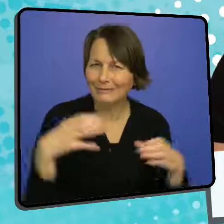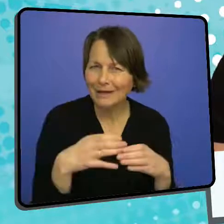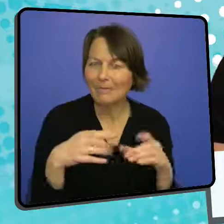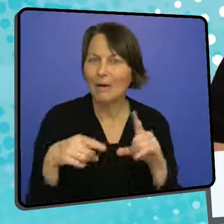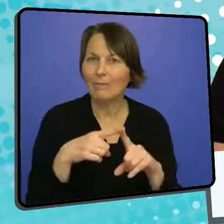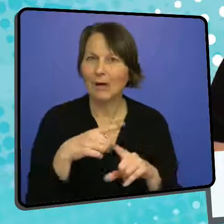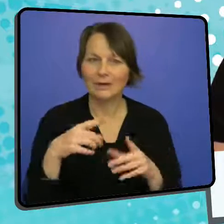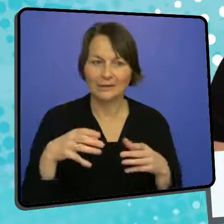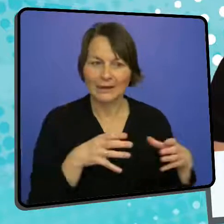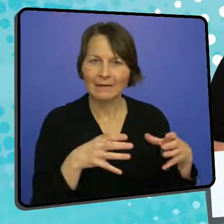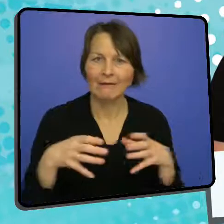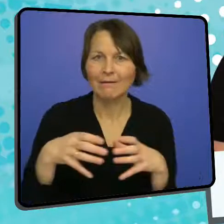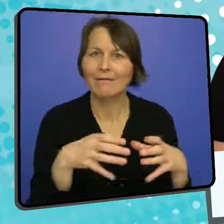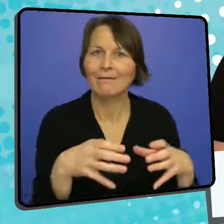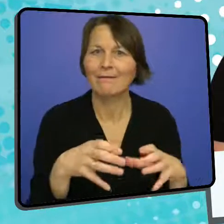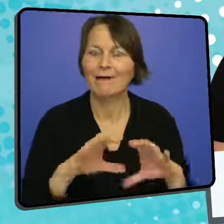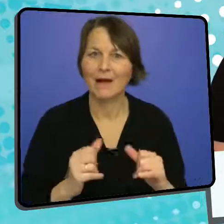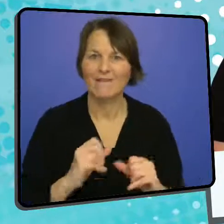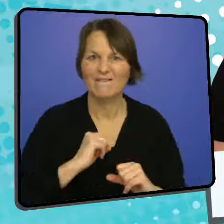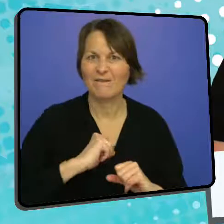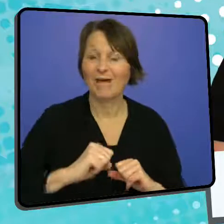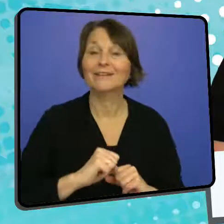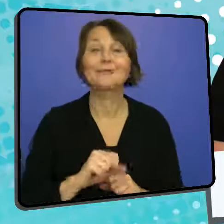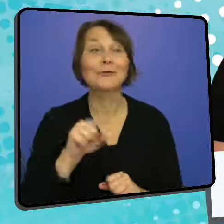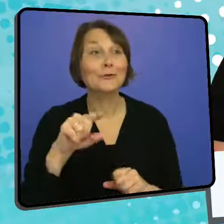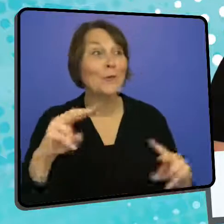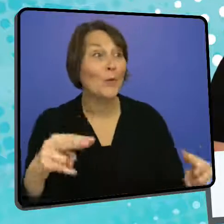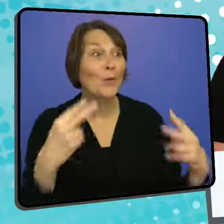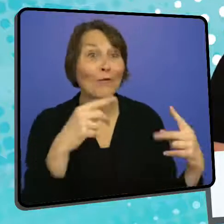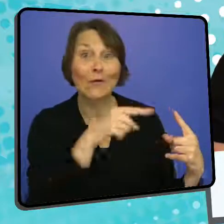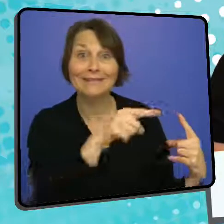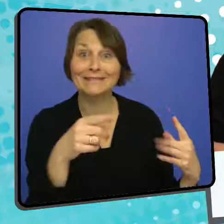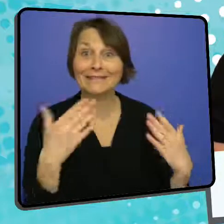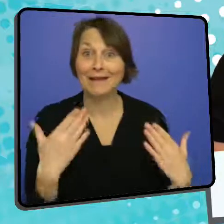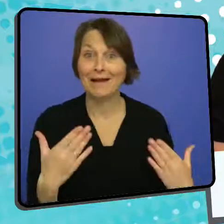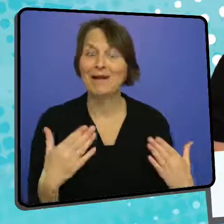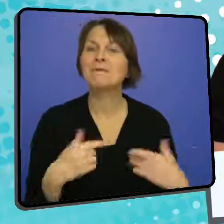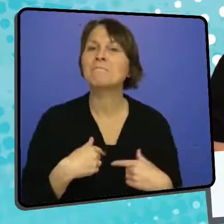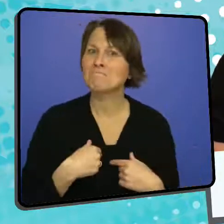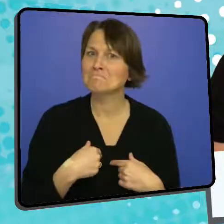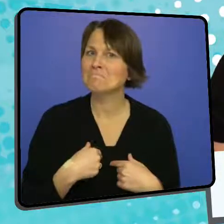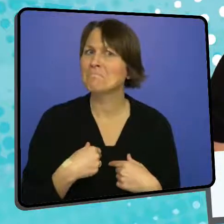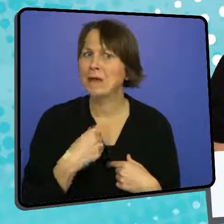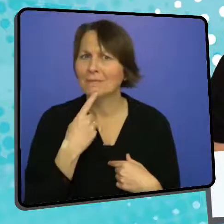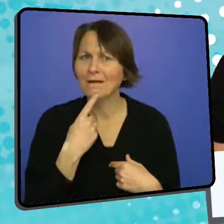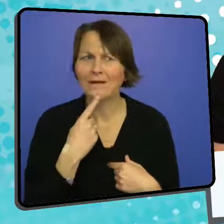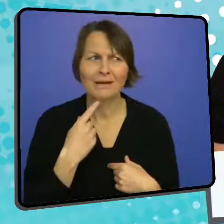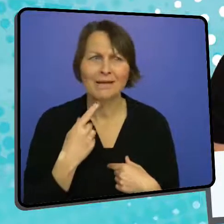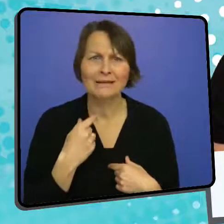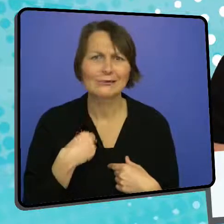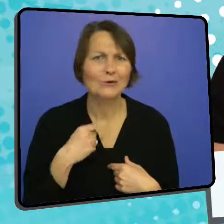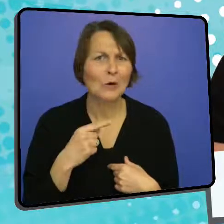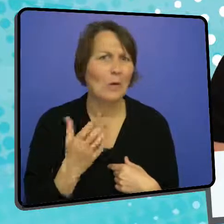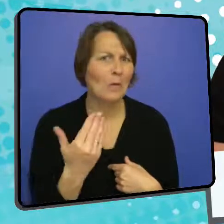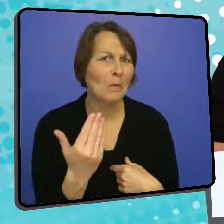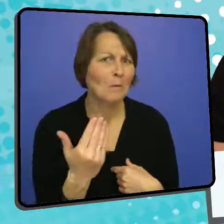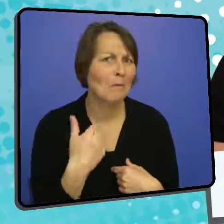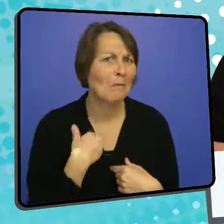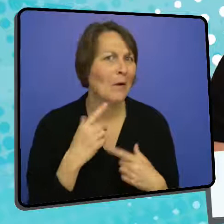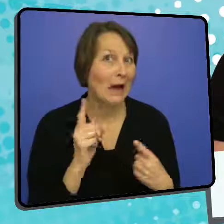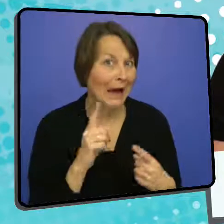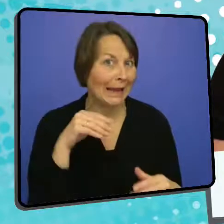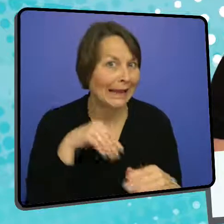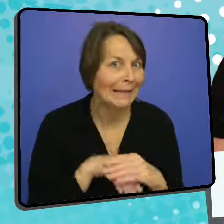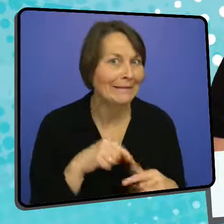with it. And for all the viewers out there, I know I would certainly be like, where do I get access to this? Now, Marta sent